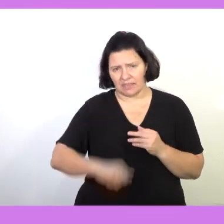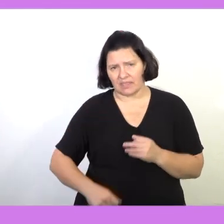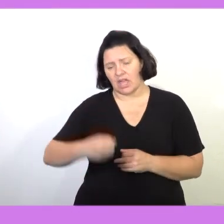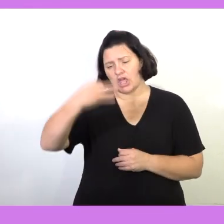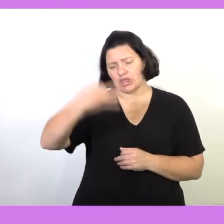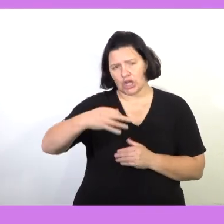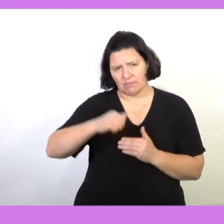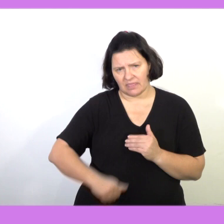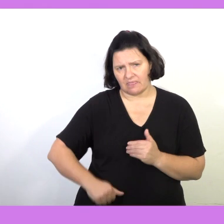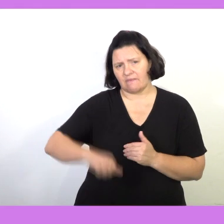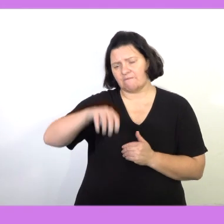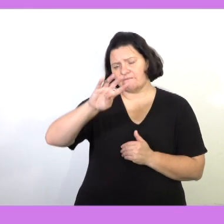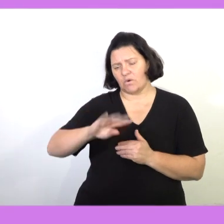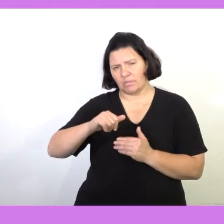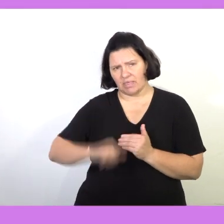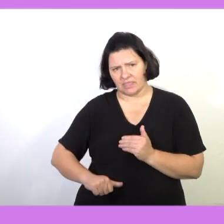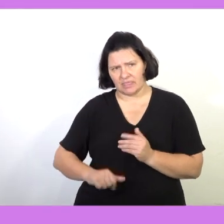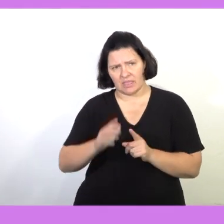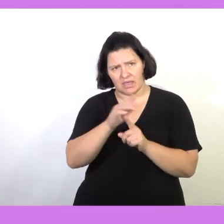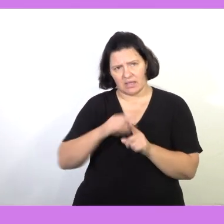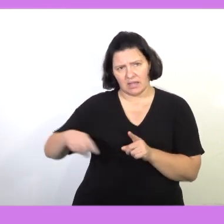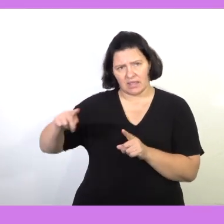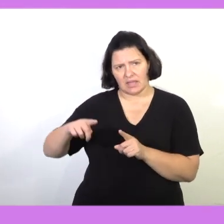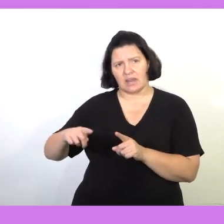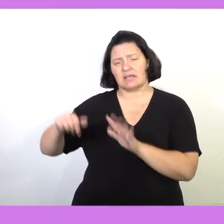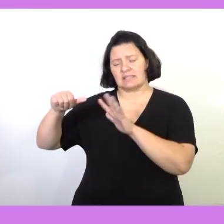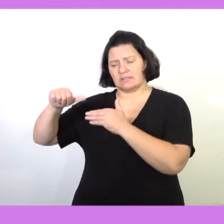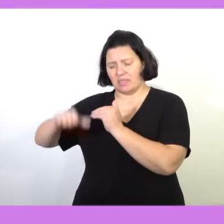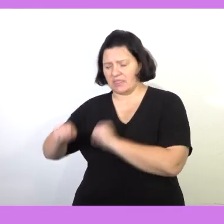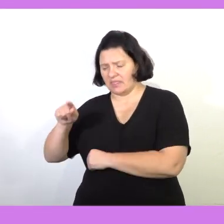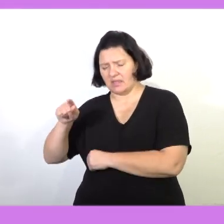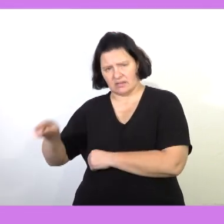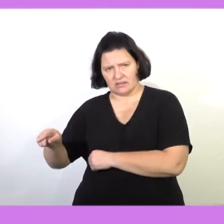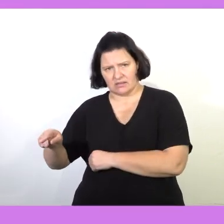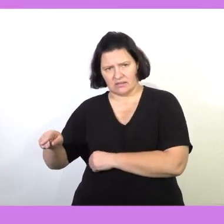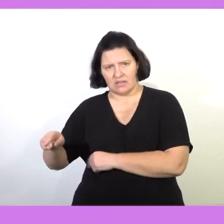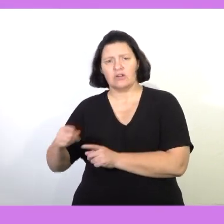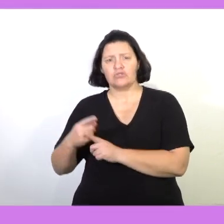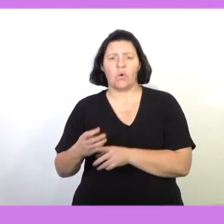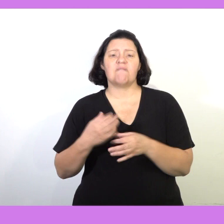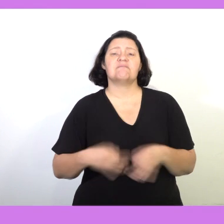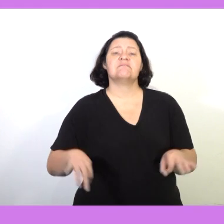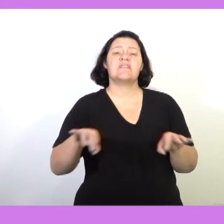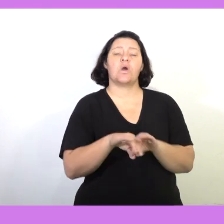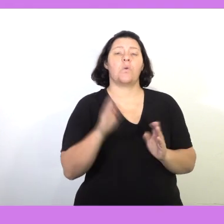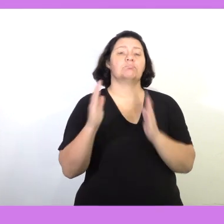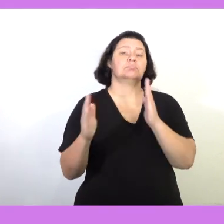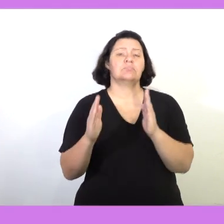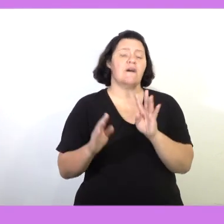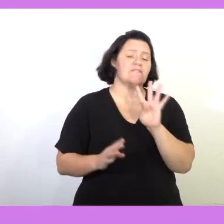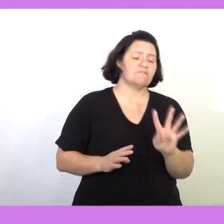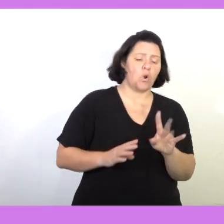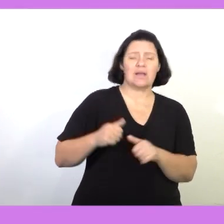second, third, fourth. And then we skip this one, we get 6. So it is clear that the value that sits